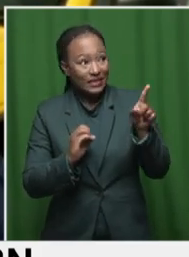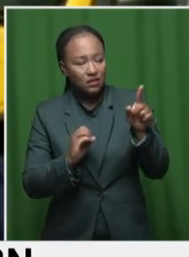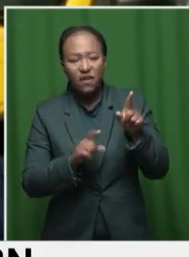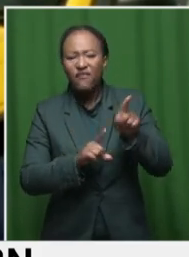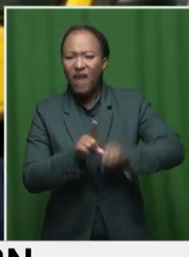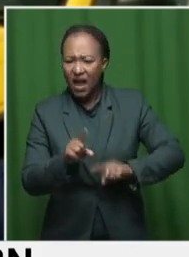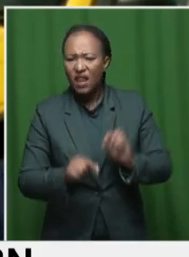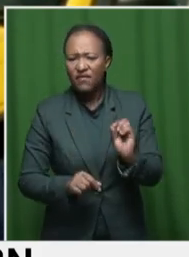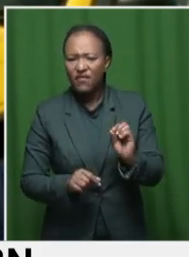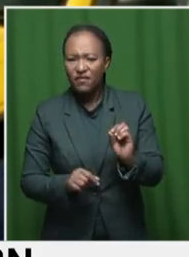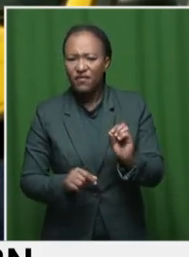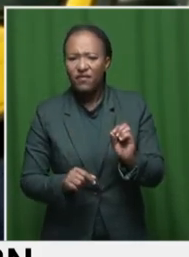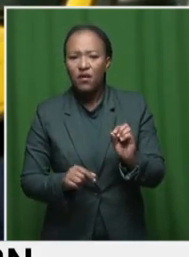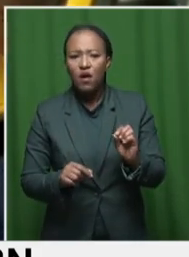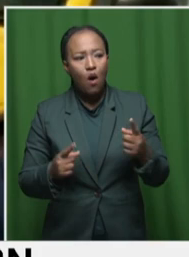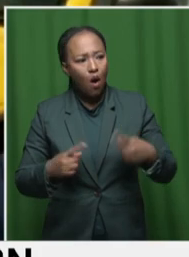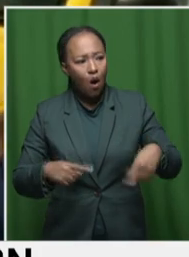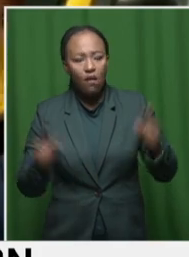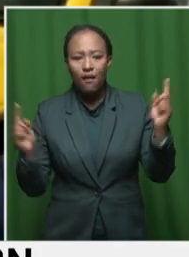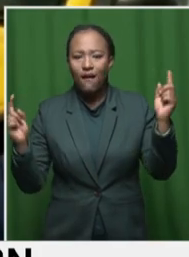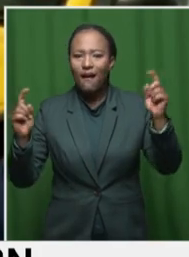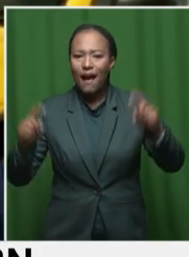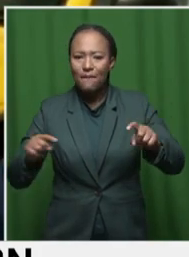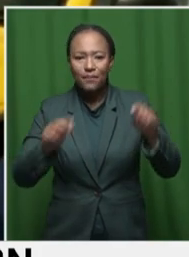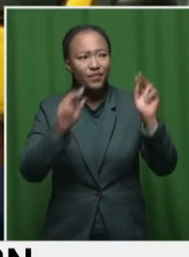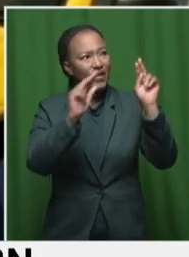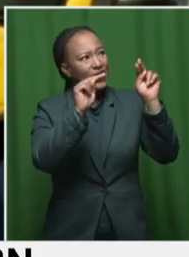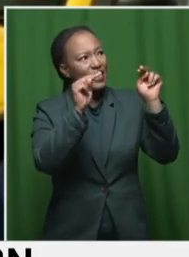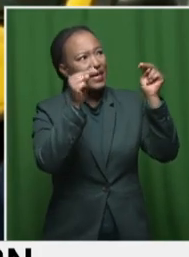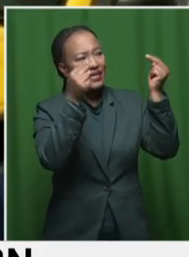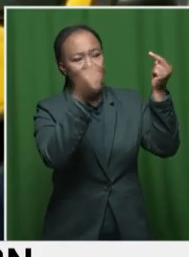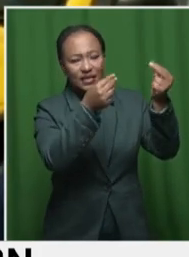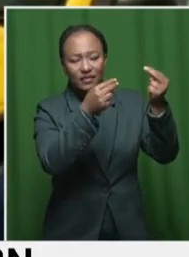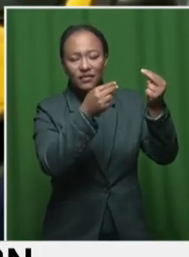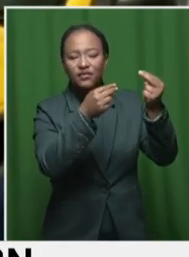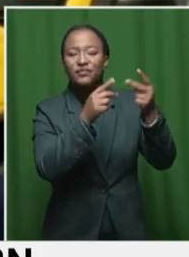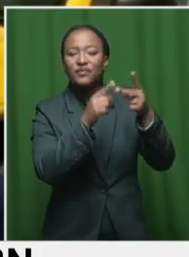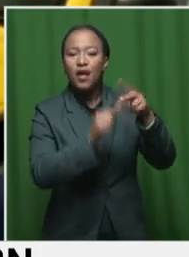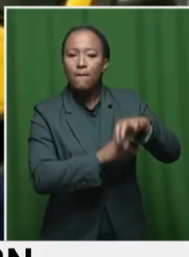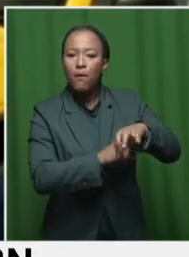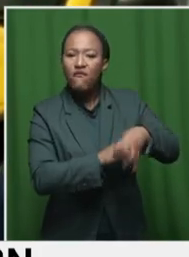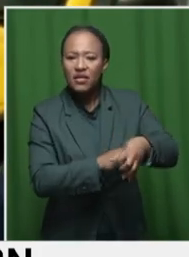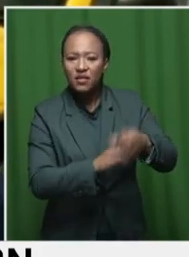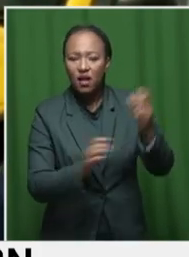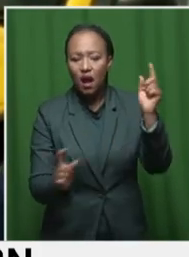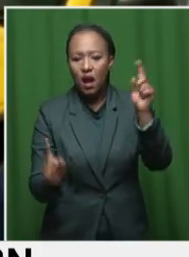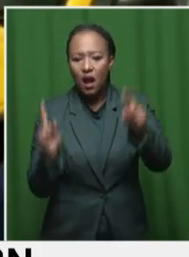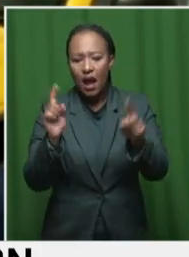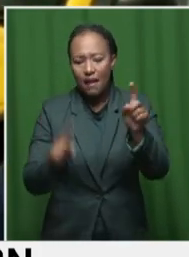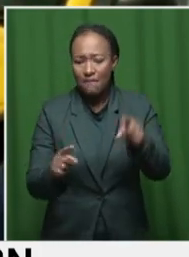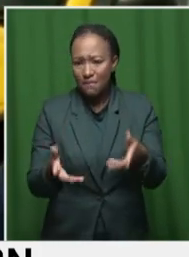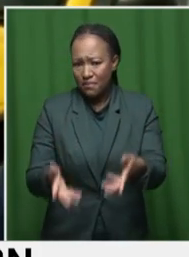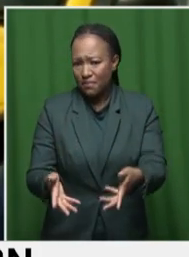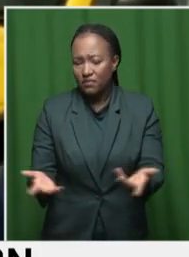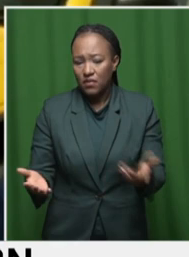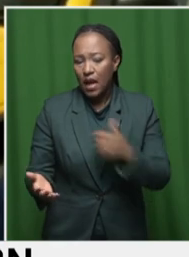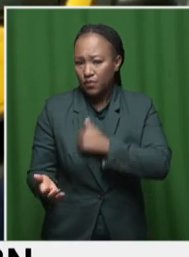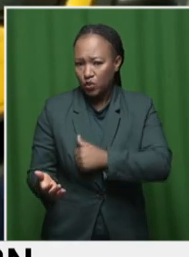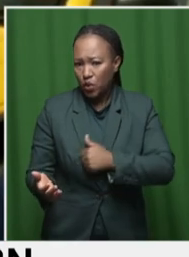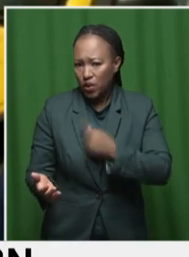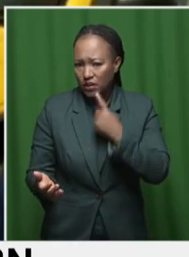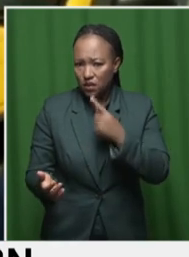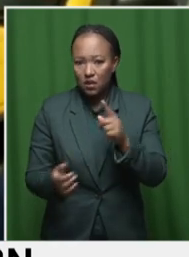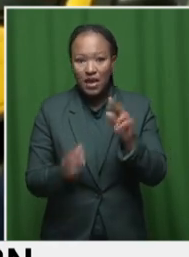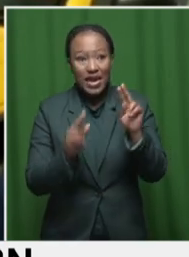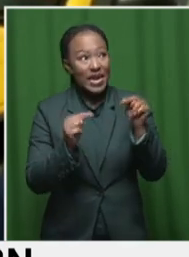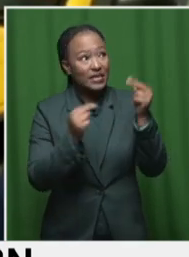they always come, everybody comes from the national and from the provincial. I'm sorry to say that. National is the first